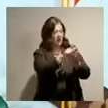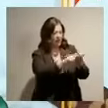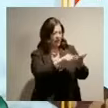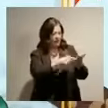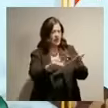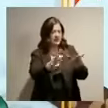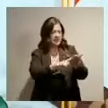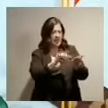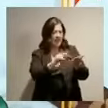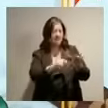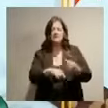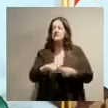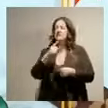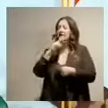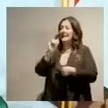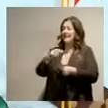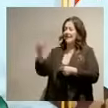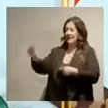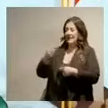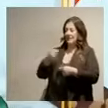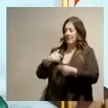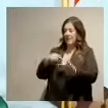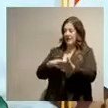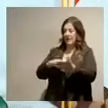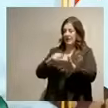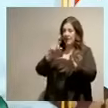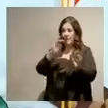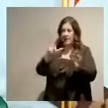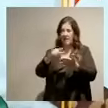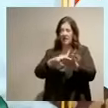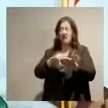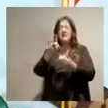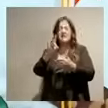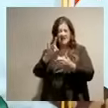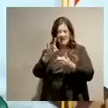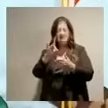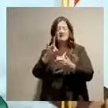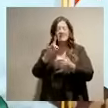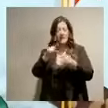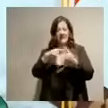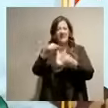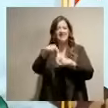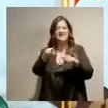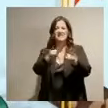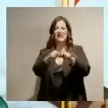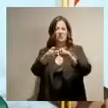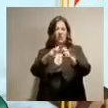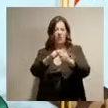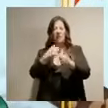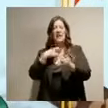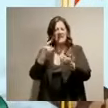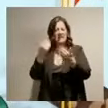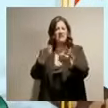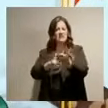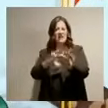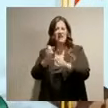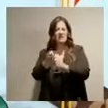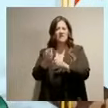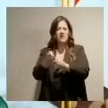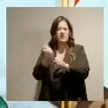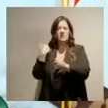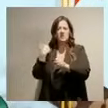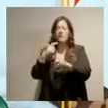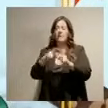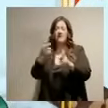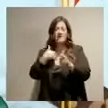send me a bill as it relates to this issue a couple years ago. I did sign it, and we advanced it. So if they have some new